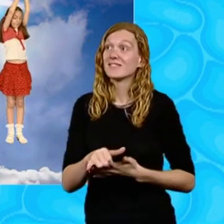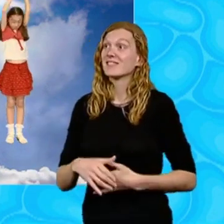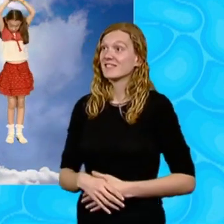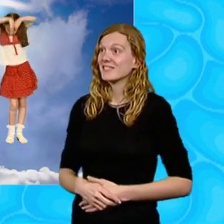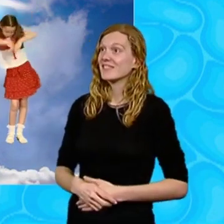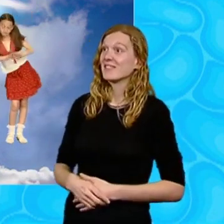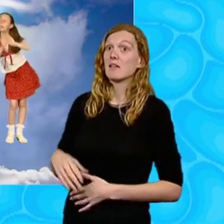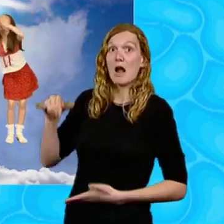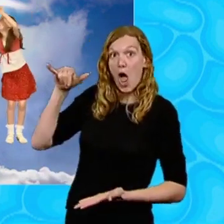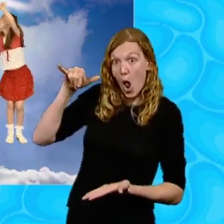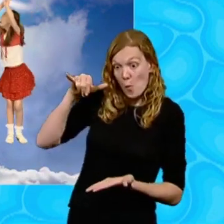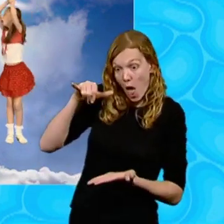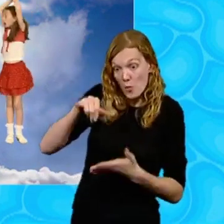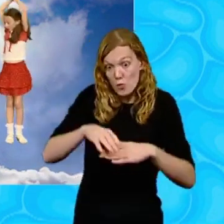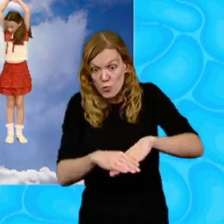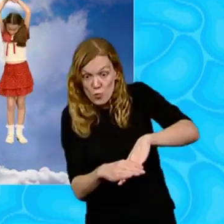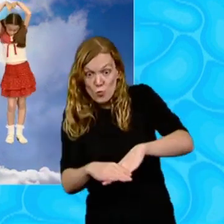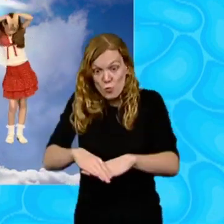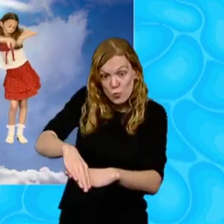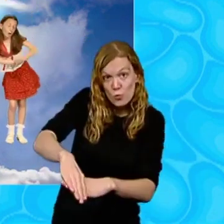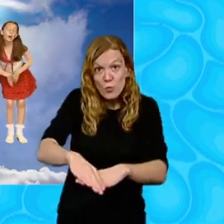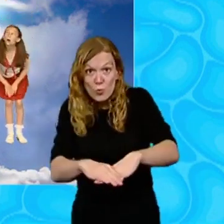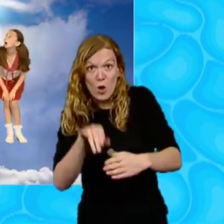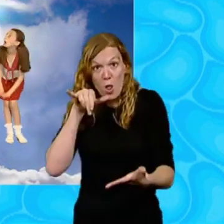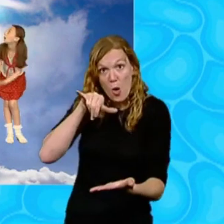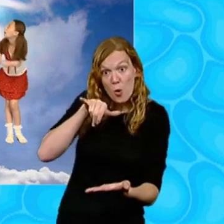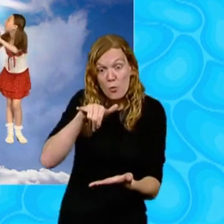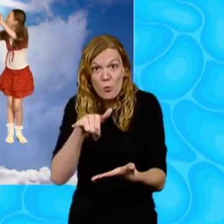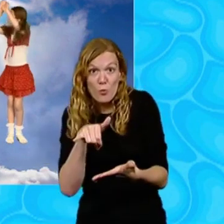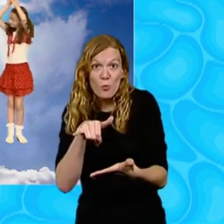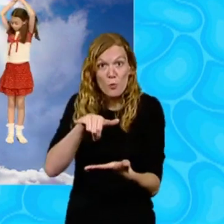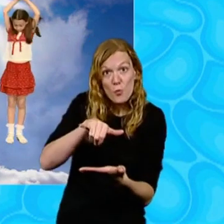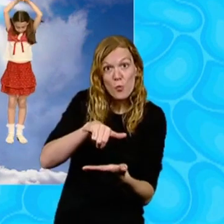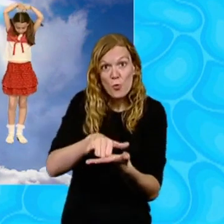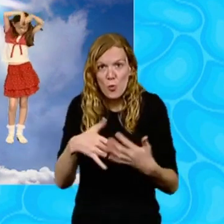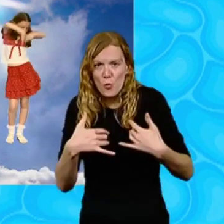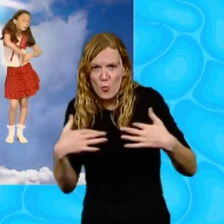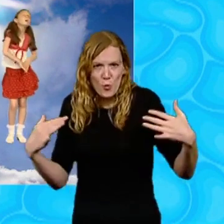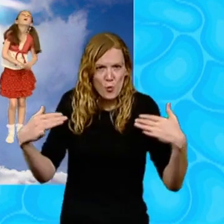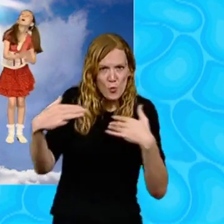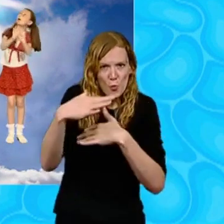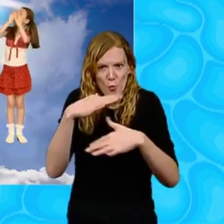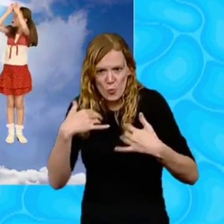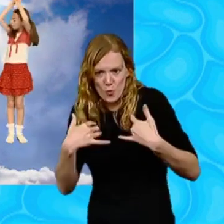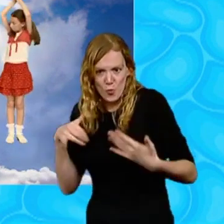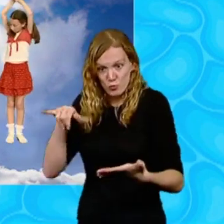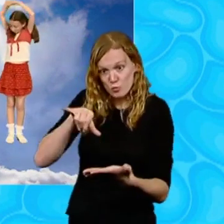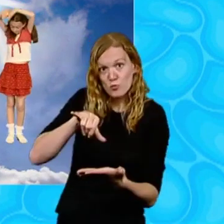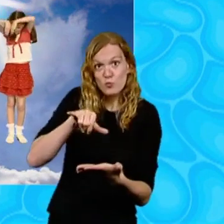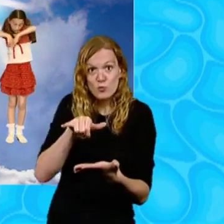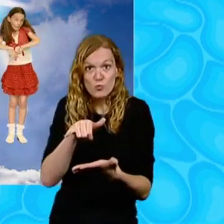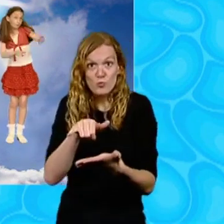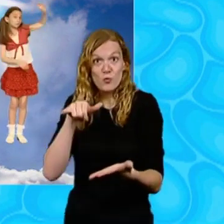Flying low, low, low, past the ground below. 'Cause flying's what we